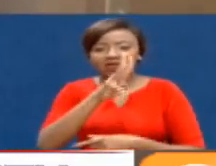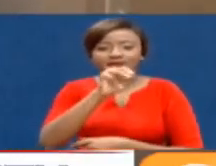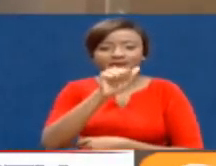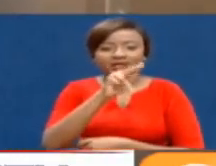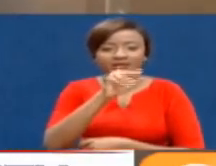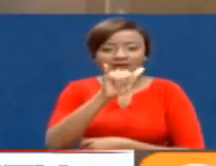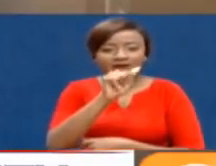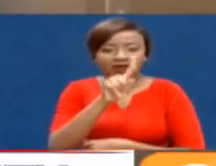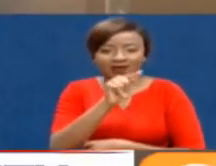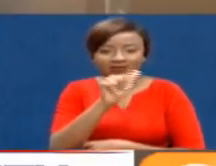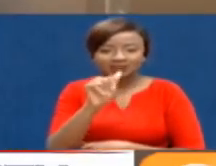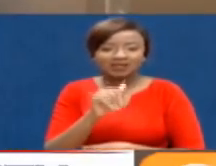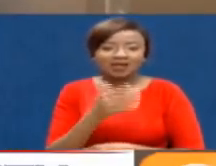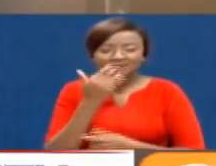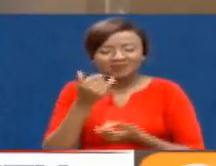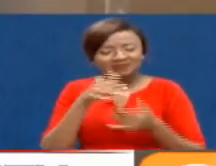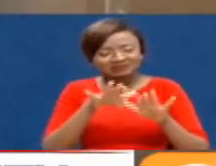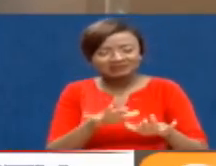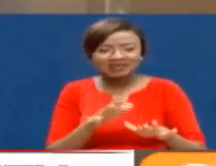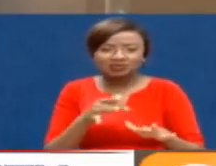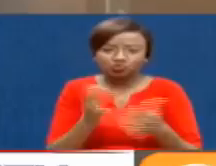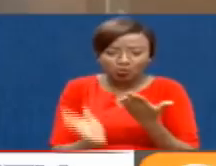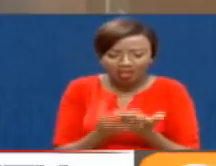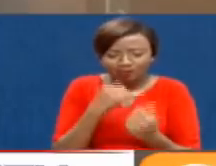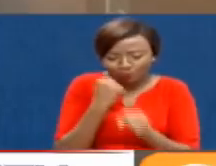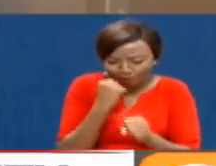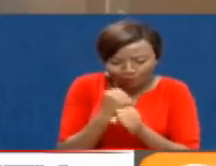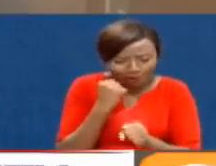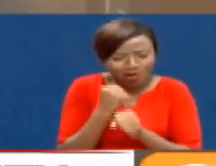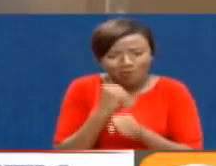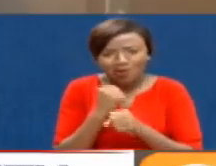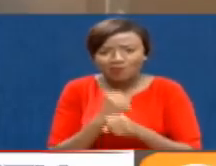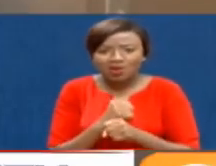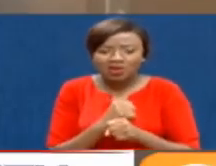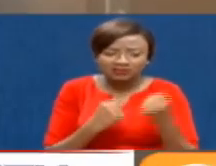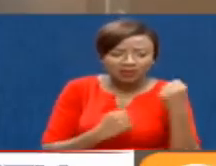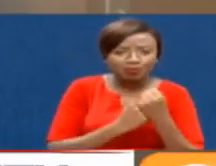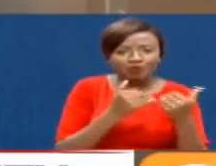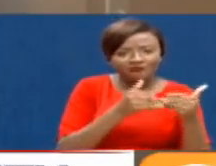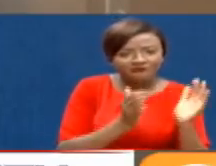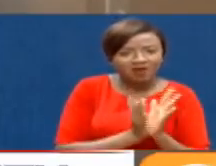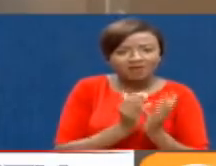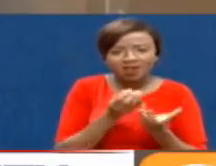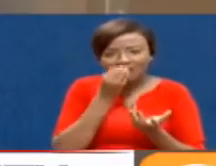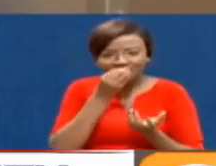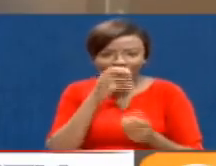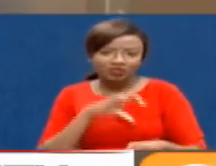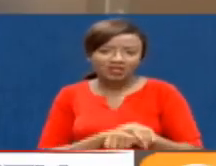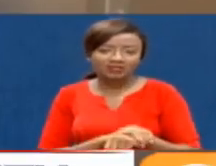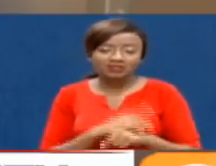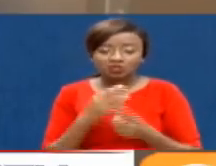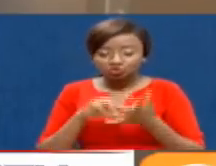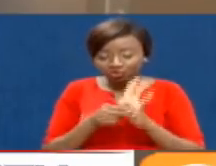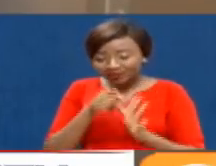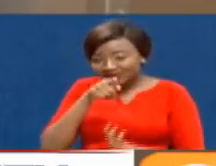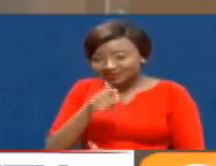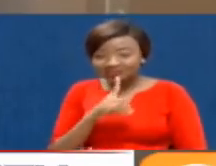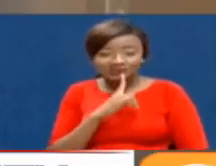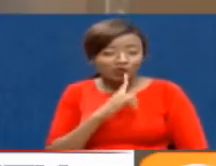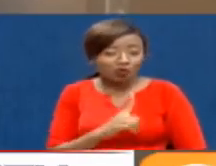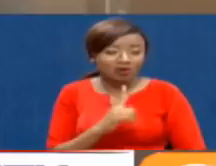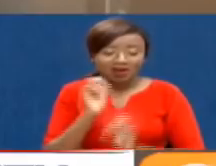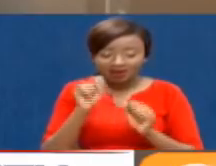They have to be out there earning the daily keep. They have to be out there supporting their families. And so the curfew obviously complicates matters for